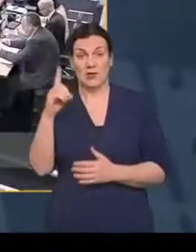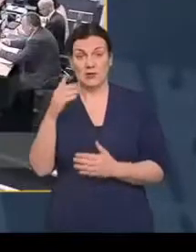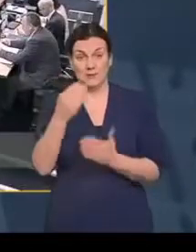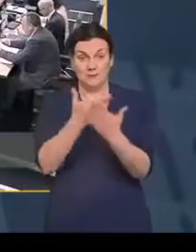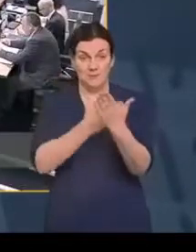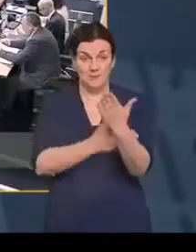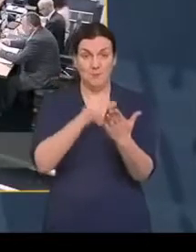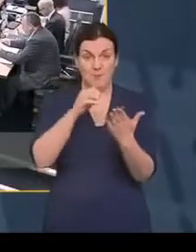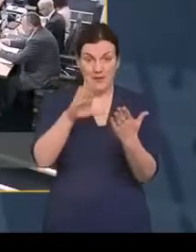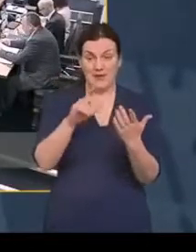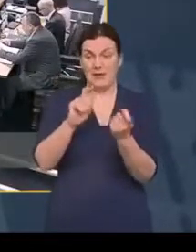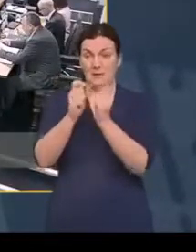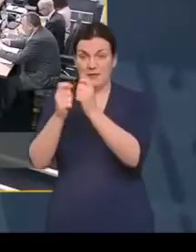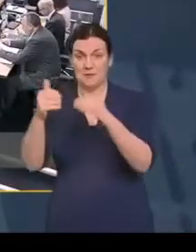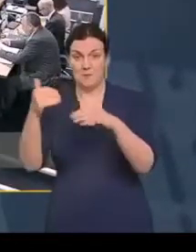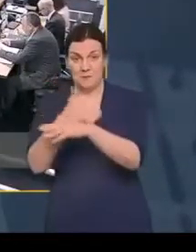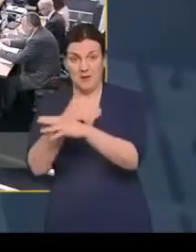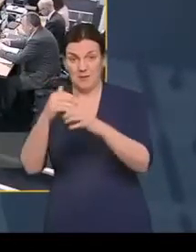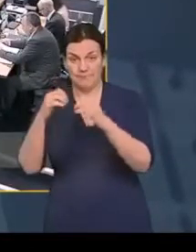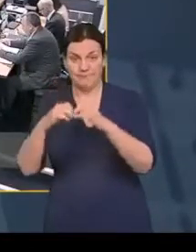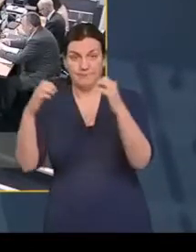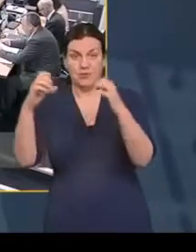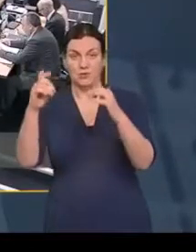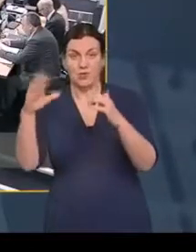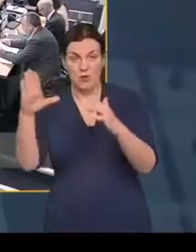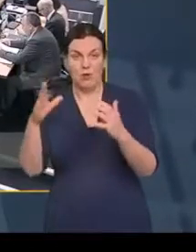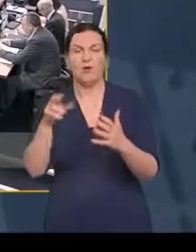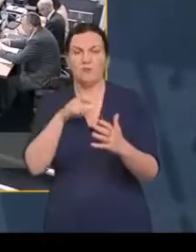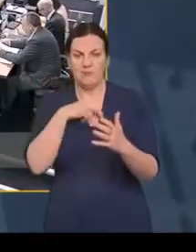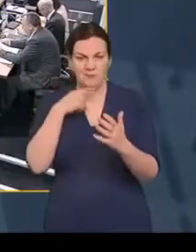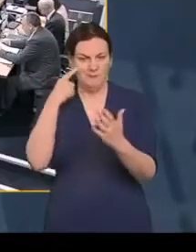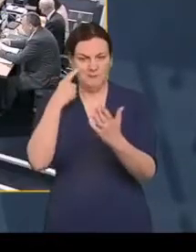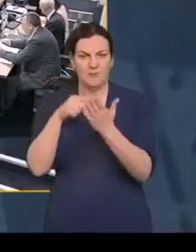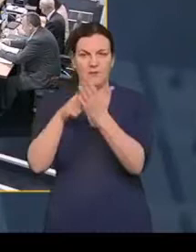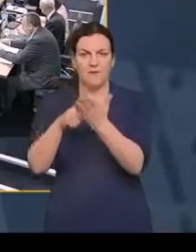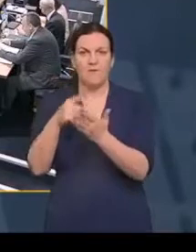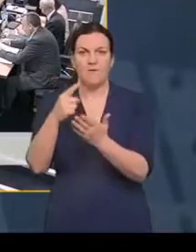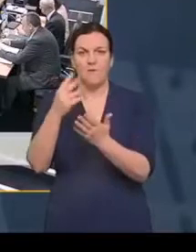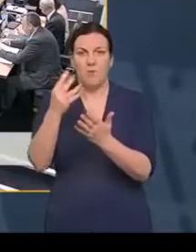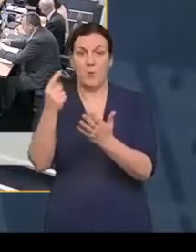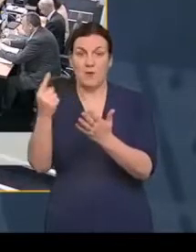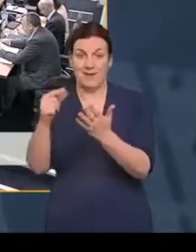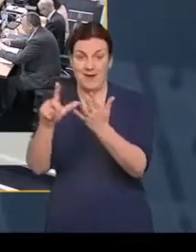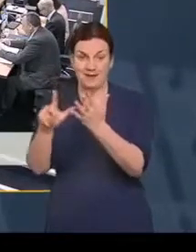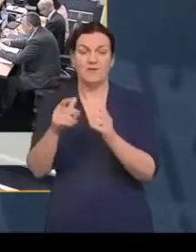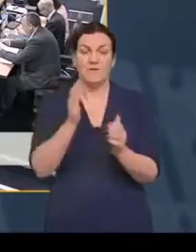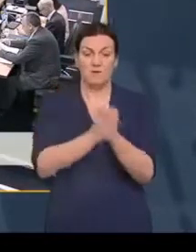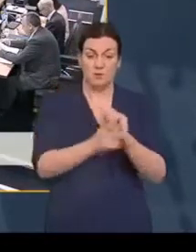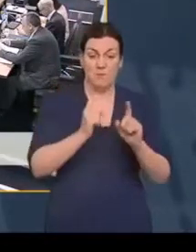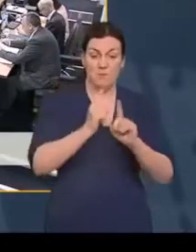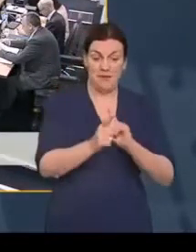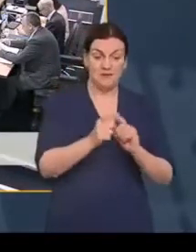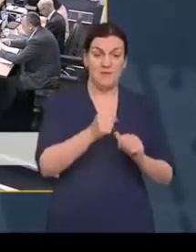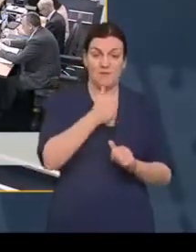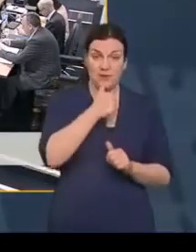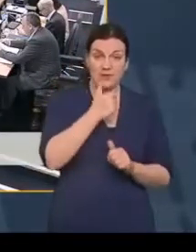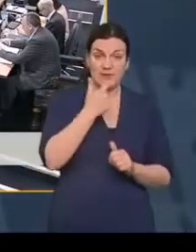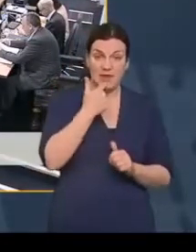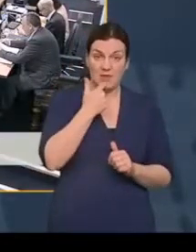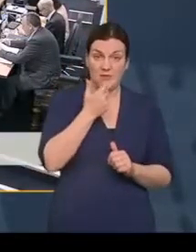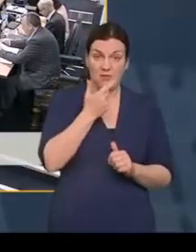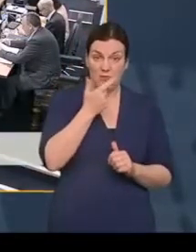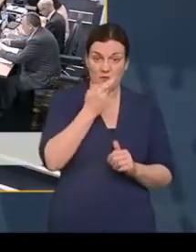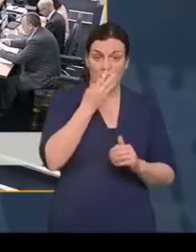This is a Seanad Bill which has been amended by the Dáil in accordance with Standing Order 148. It is deemed to have passed its first, second and third stages